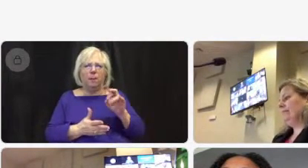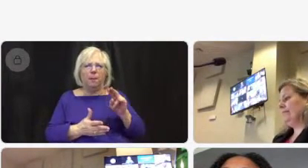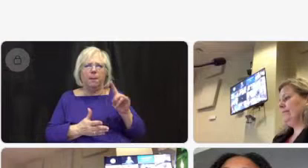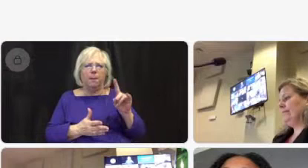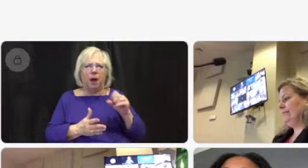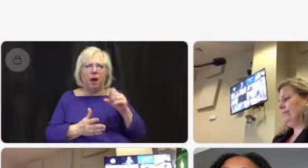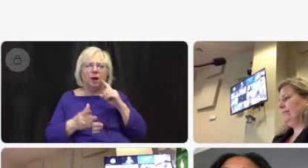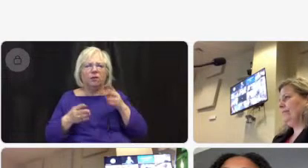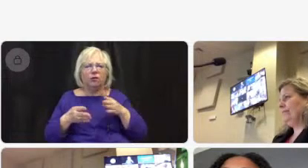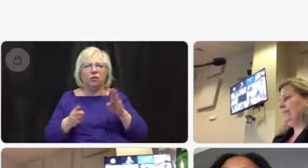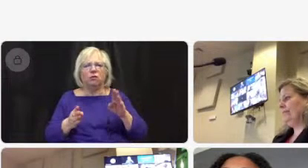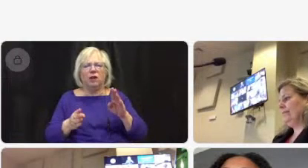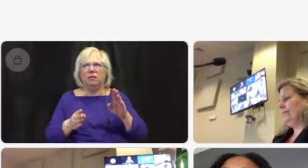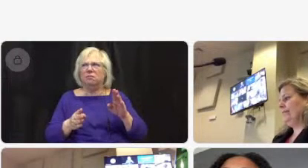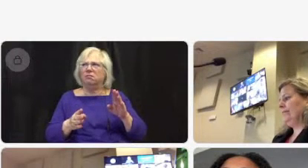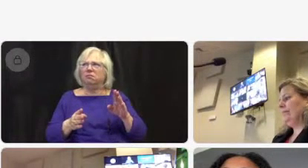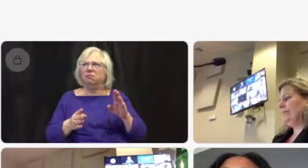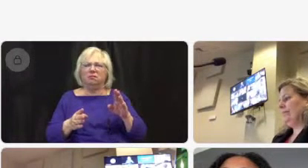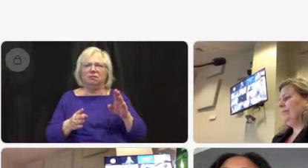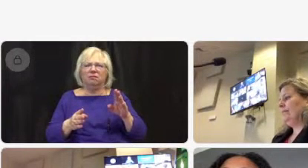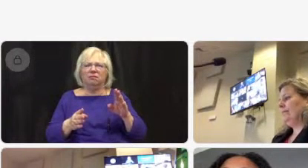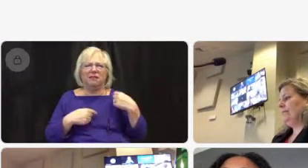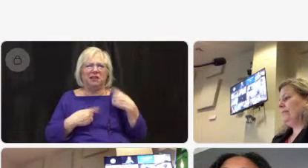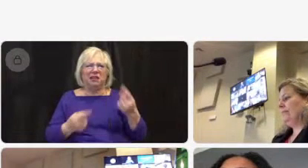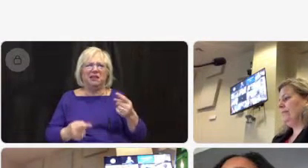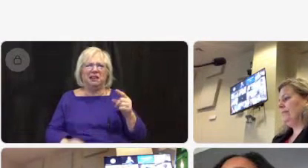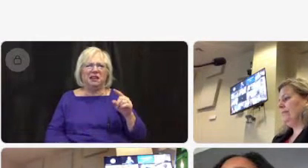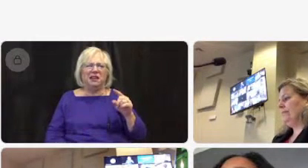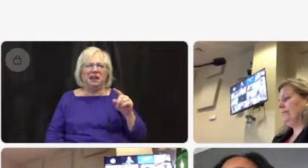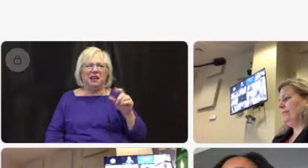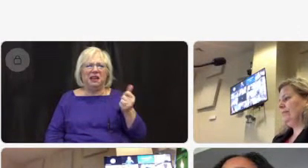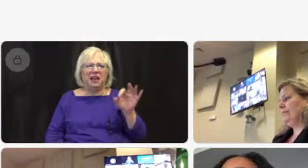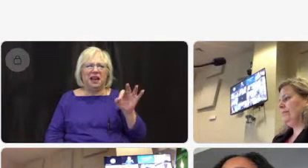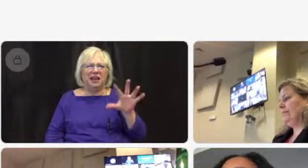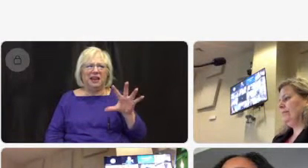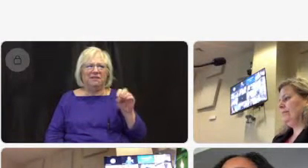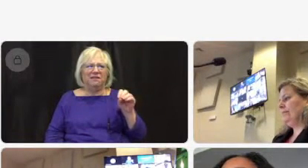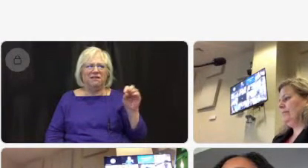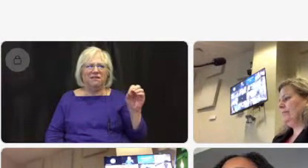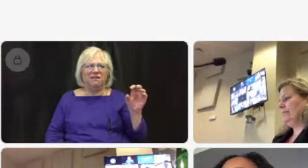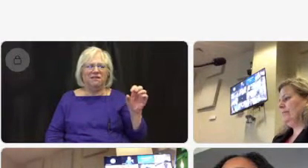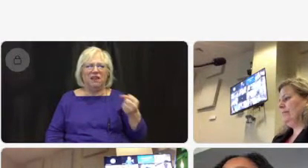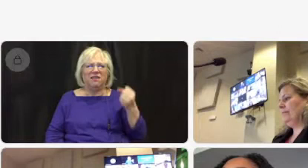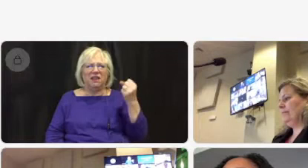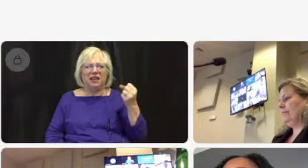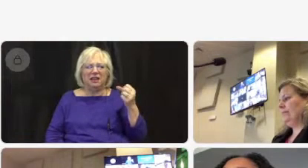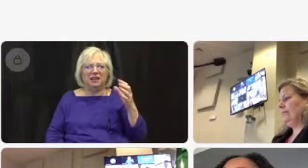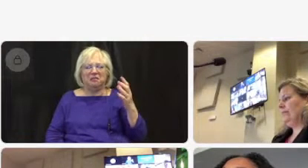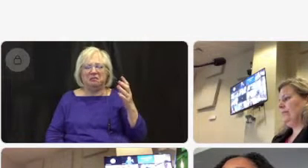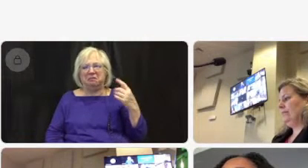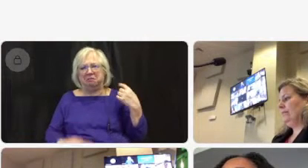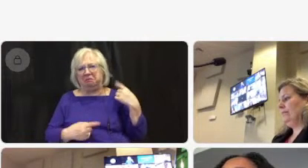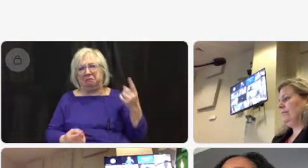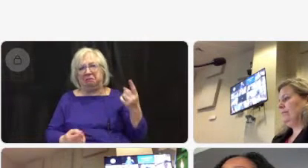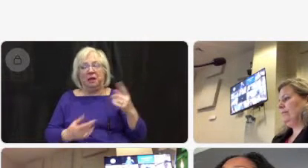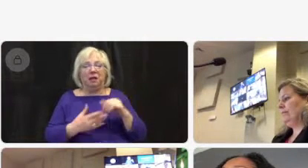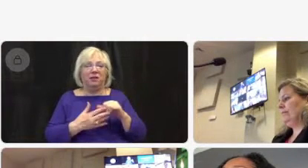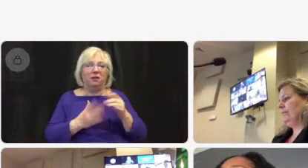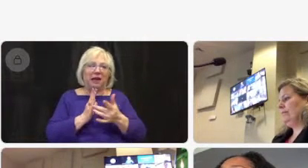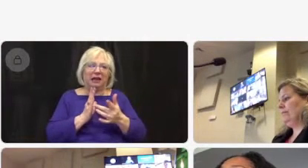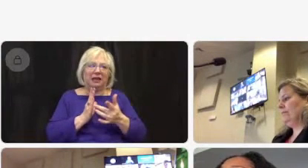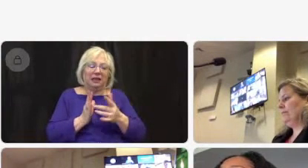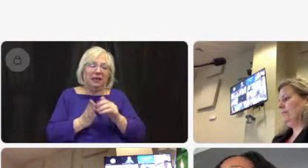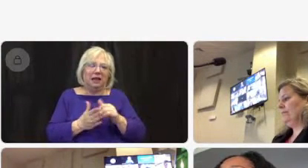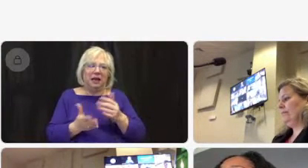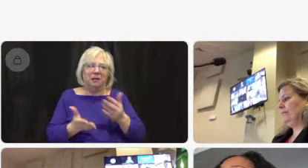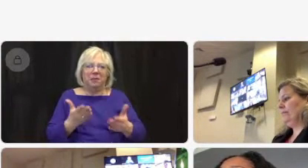streets since the 50s. So it seems like that's something that technically it may not